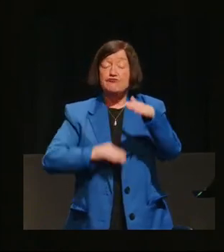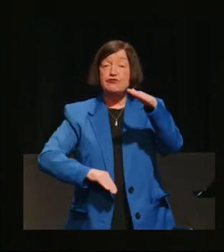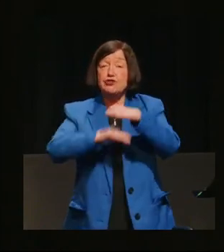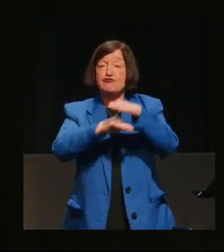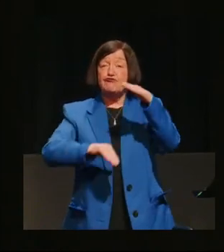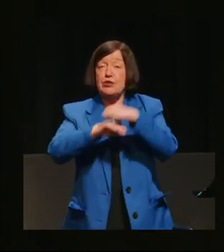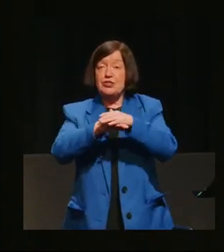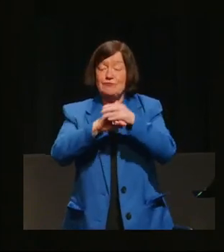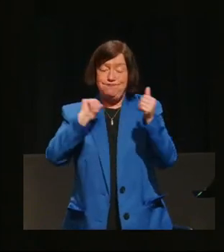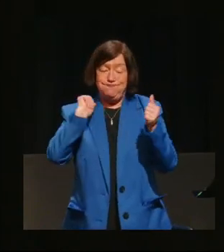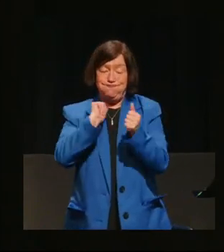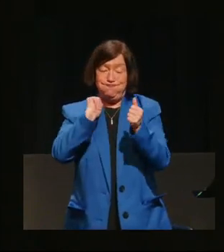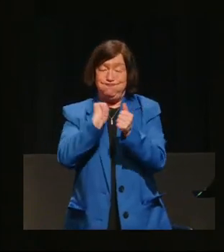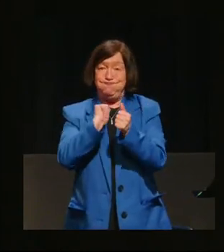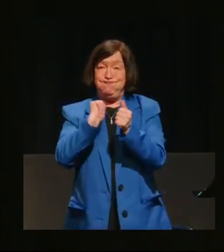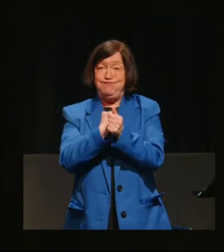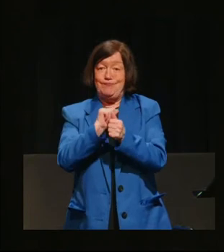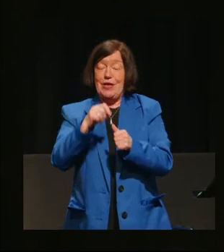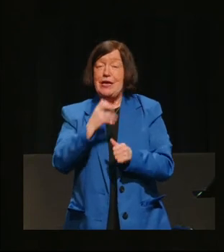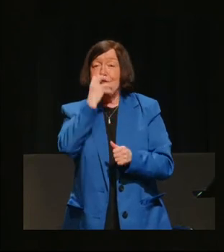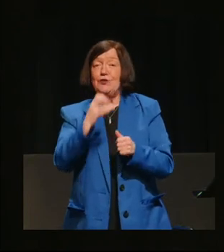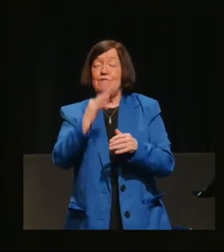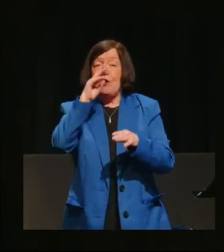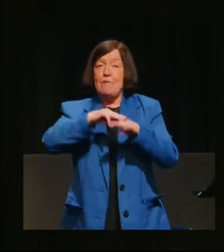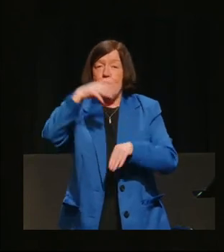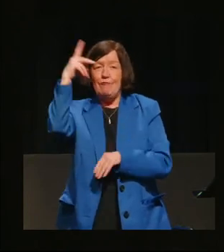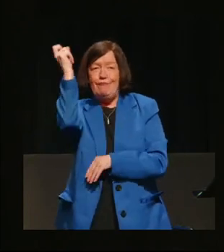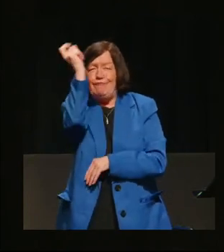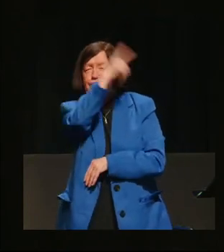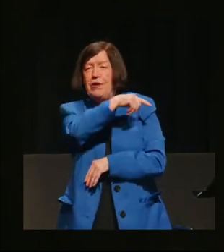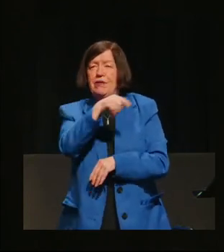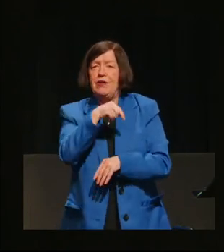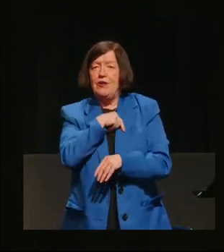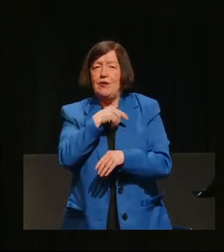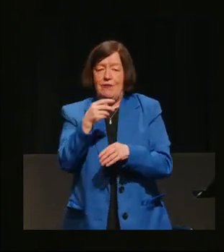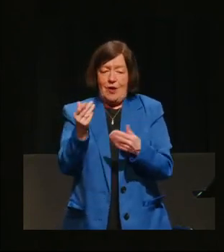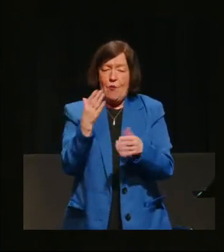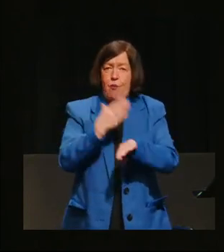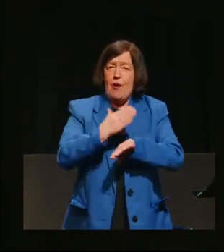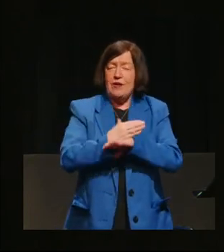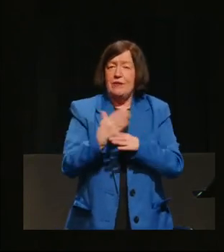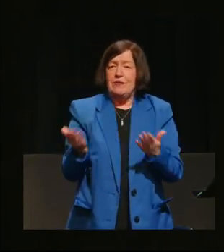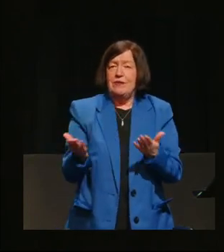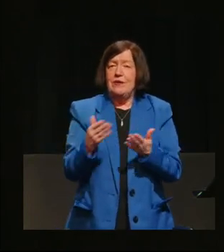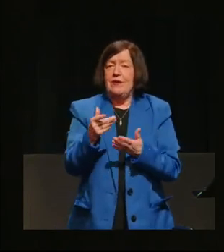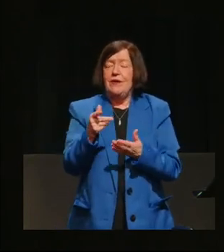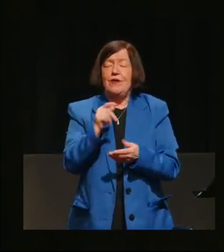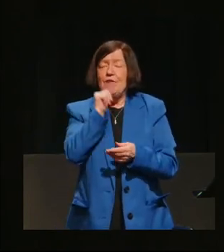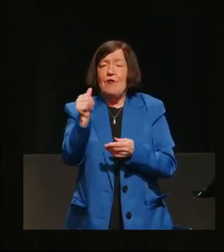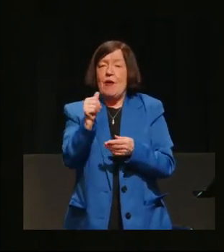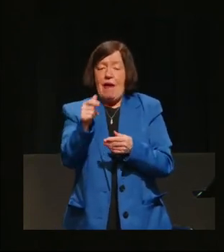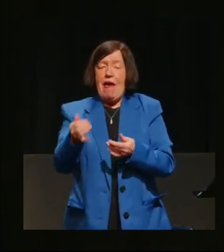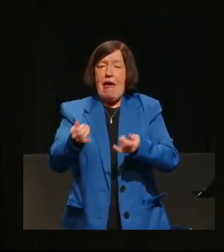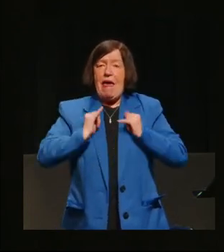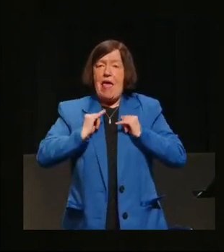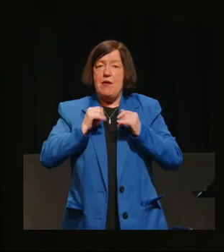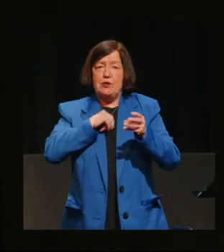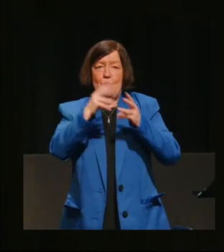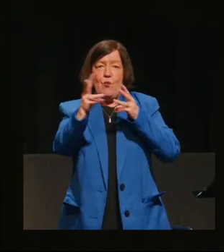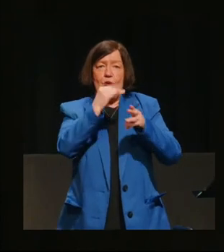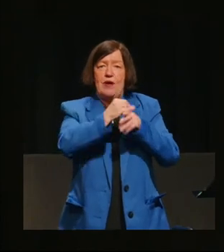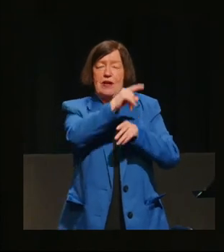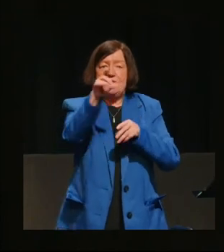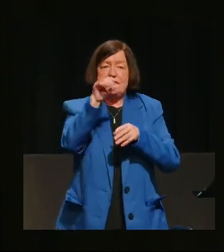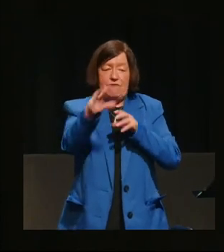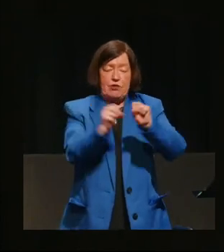restrictions tightened, Jews found it increasingly difficult to earn a living. They were no longer able to work in the